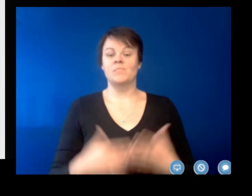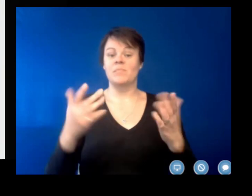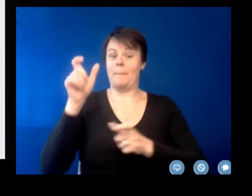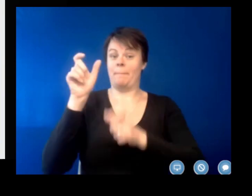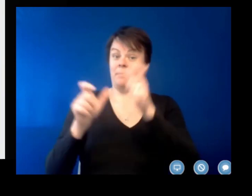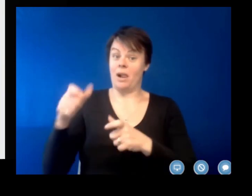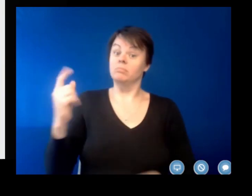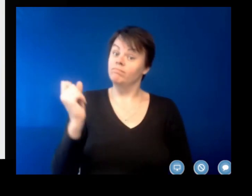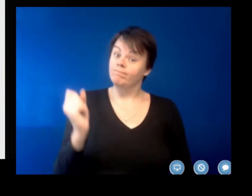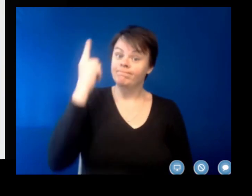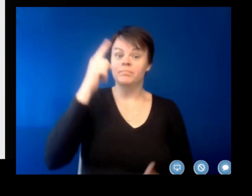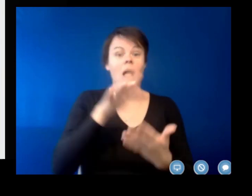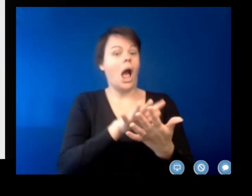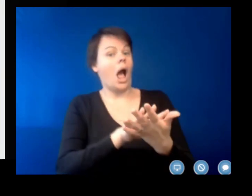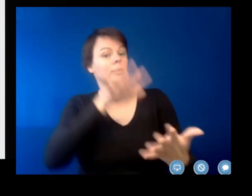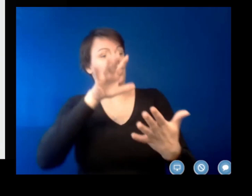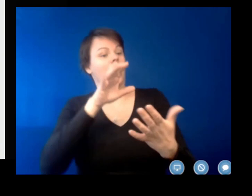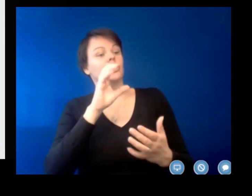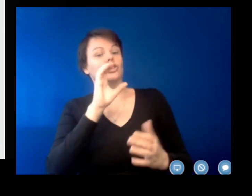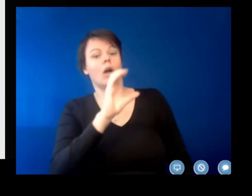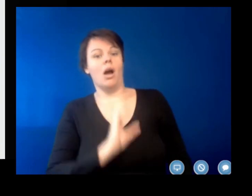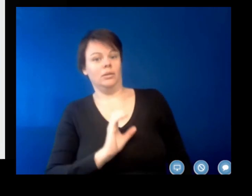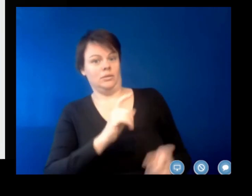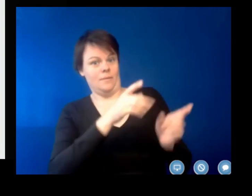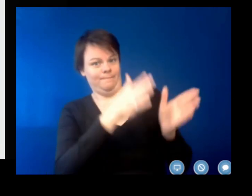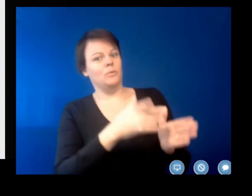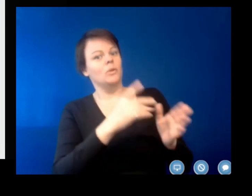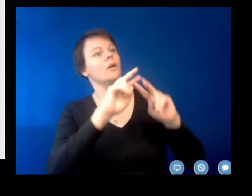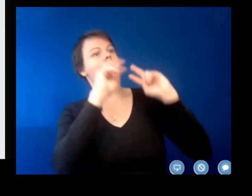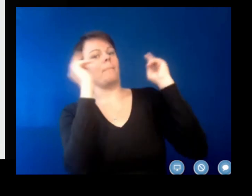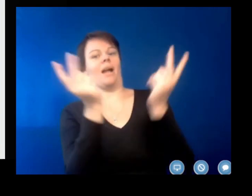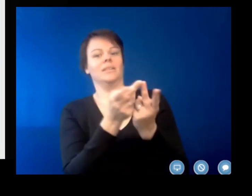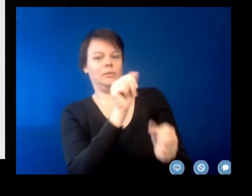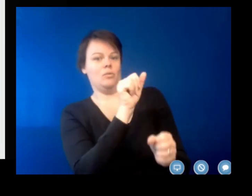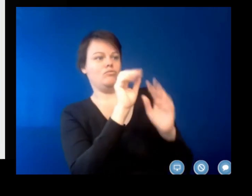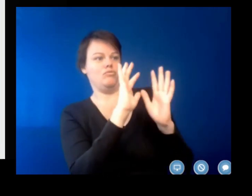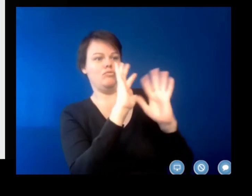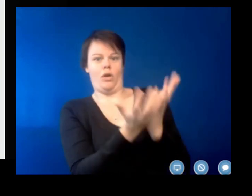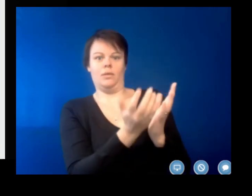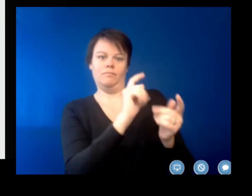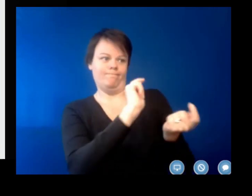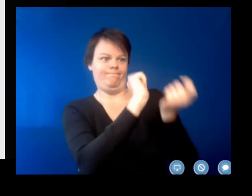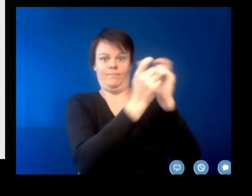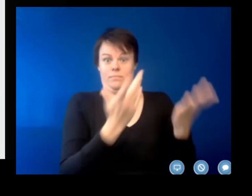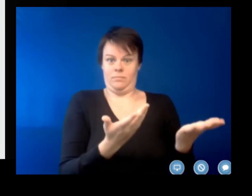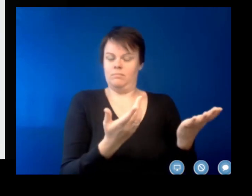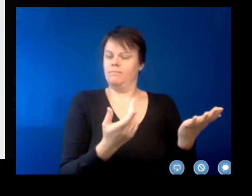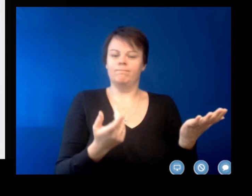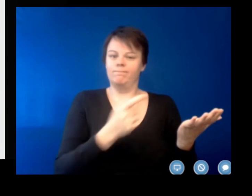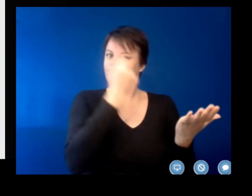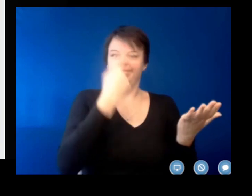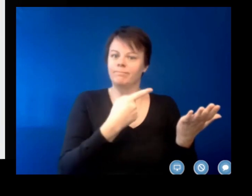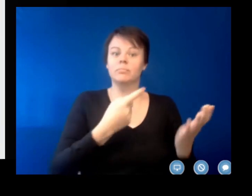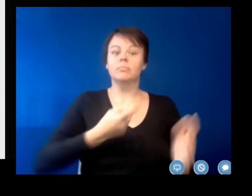dichotomy of a poor world with fewer possibilities and a rich world with more possibilities then is